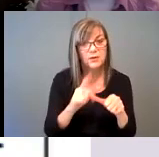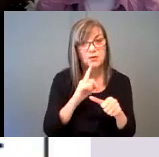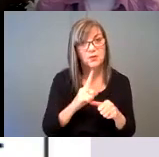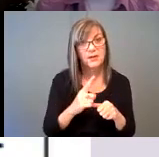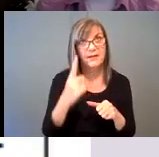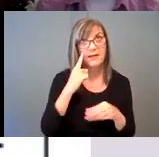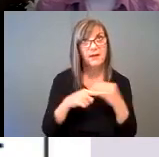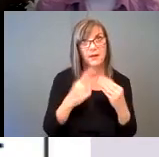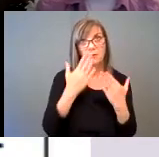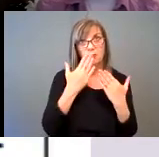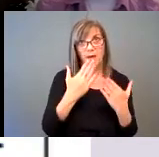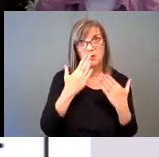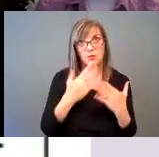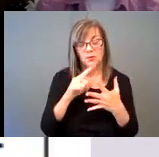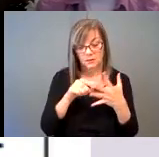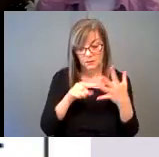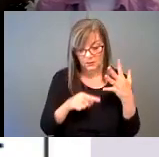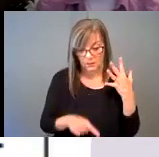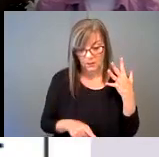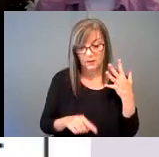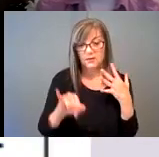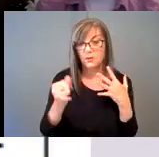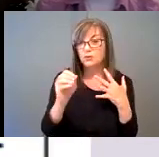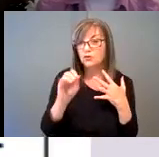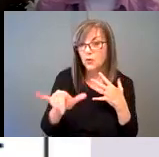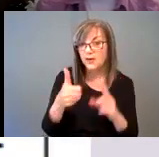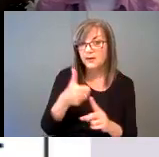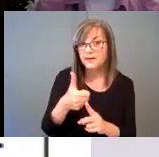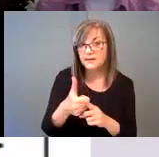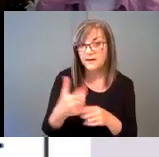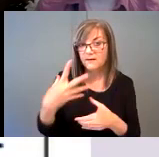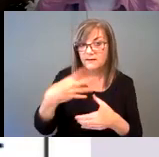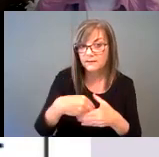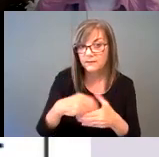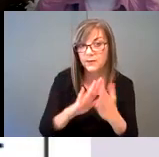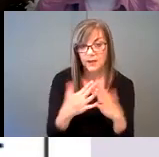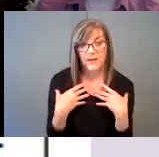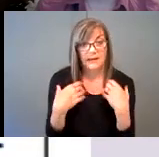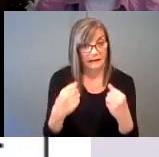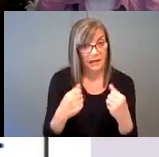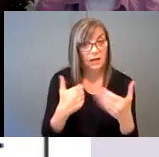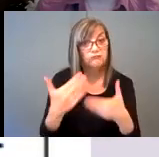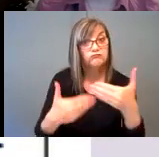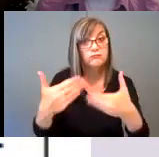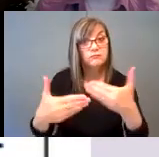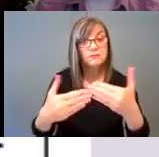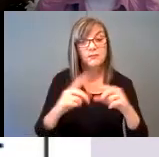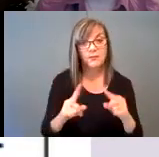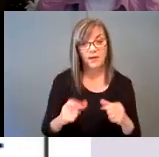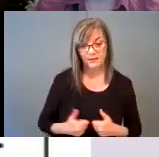how the role that joy can play in your healing journey can make it feel like living is worthwhile, and it